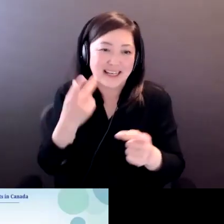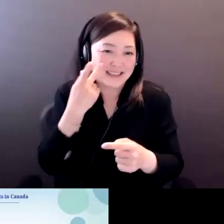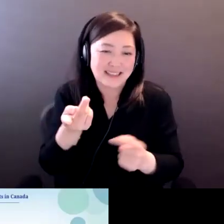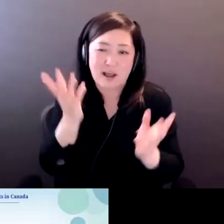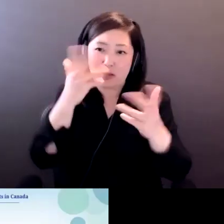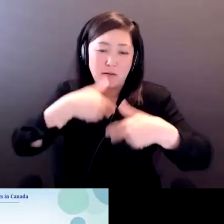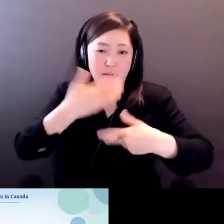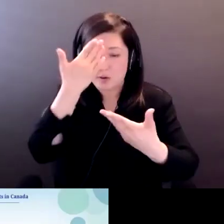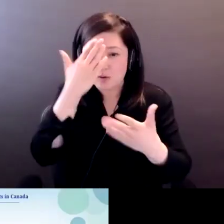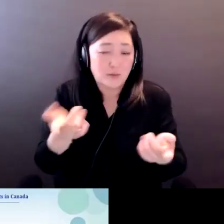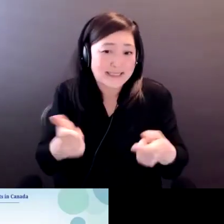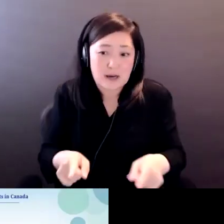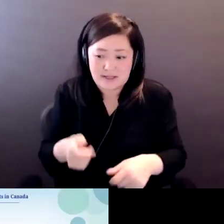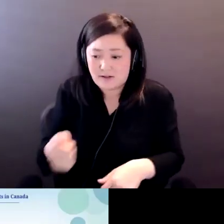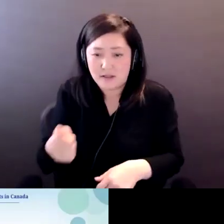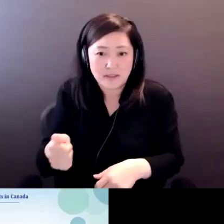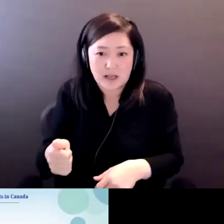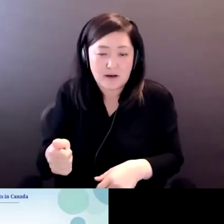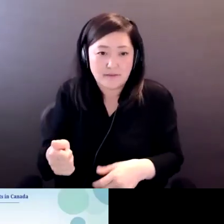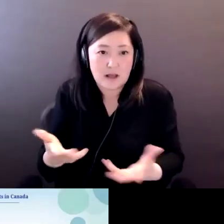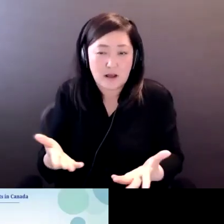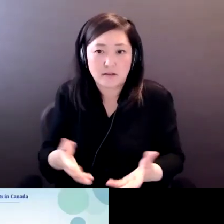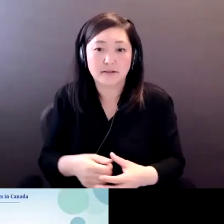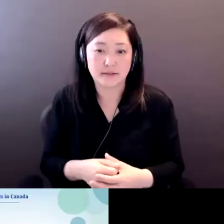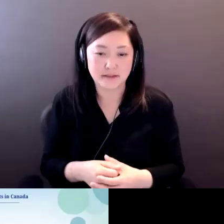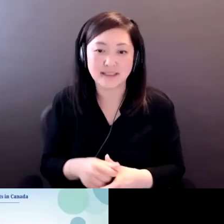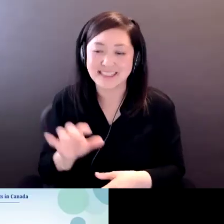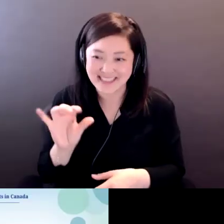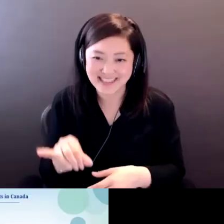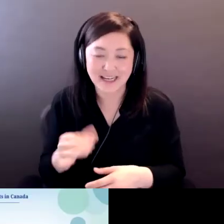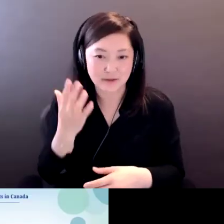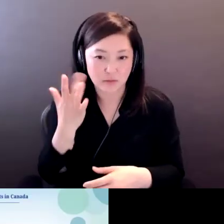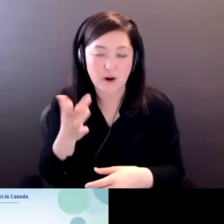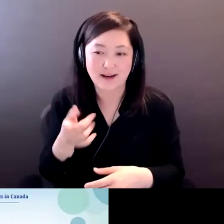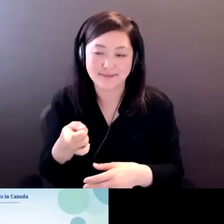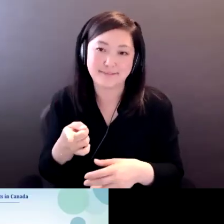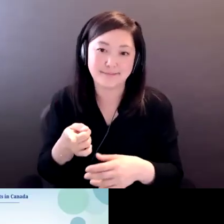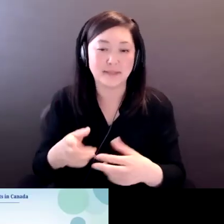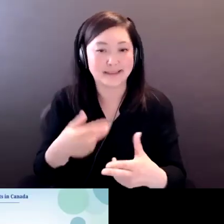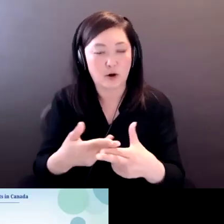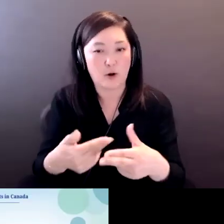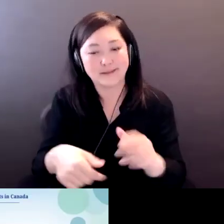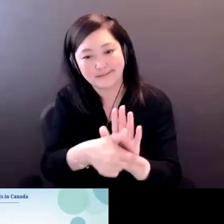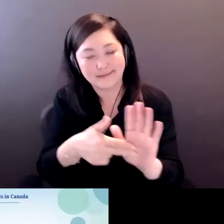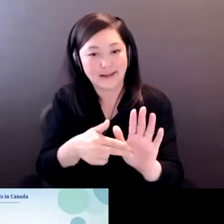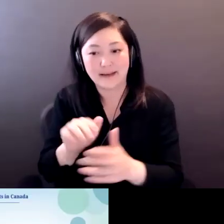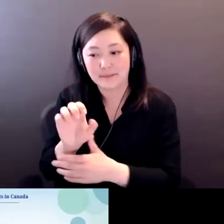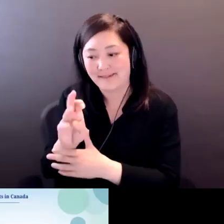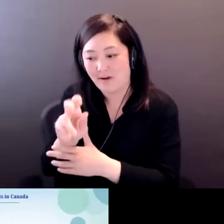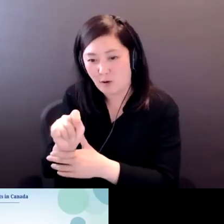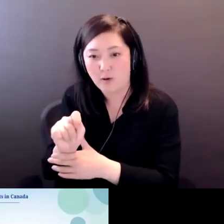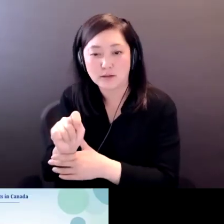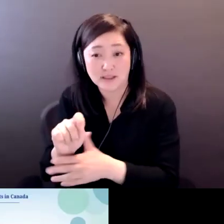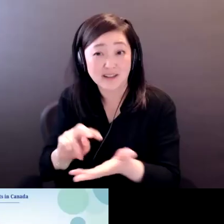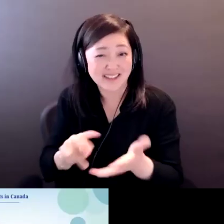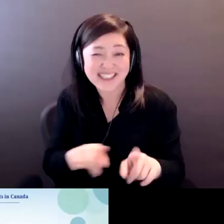the dynamics. That's the sense in which this is described as sort of a cult of one, right? Like a person inside the cult